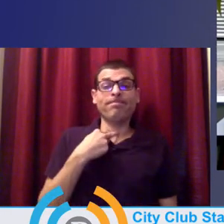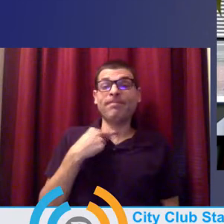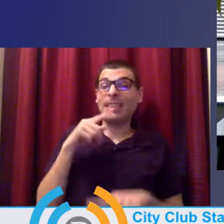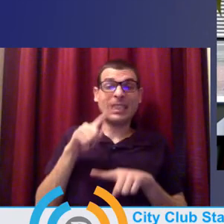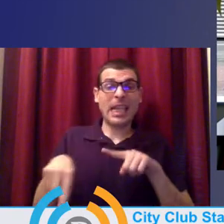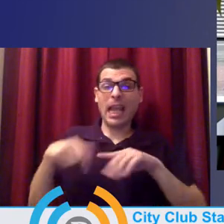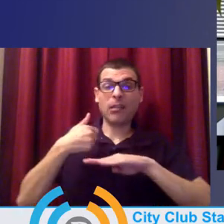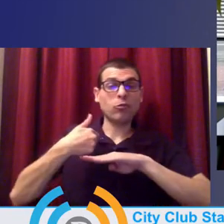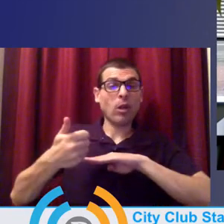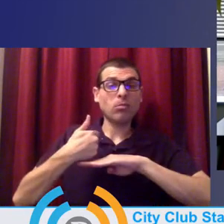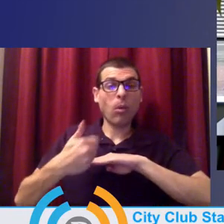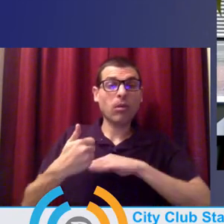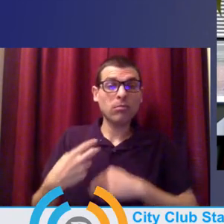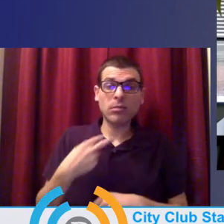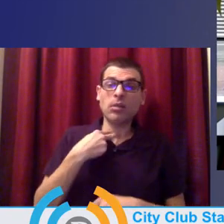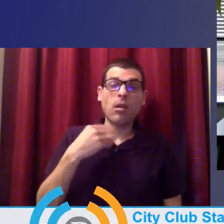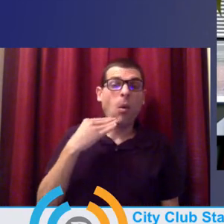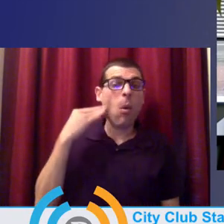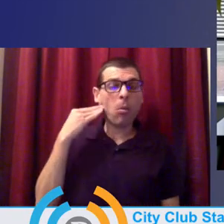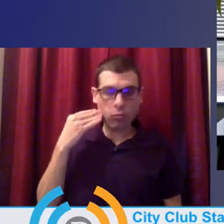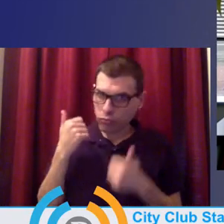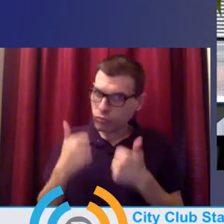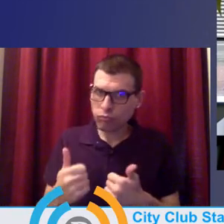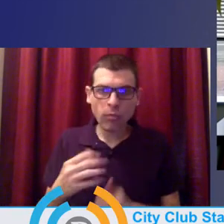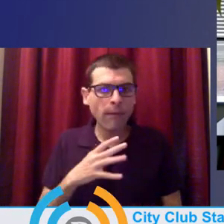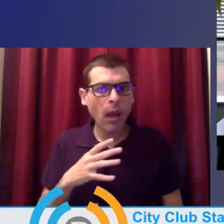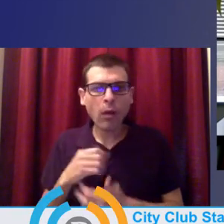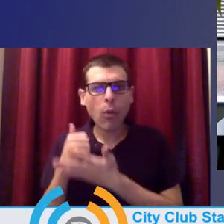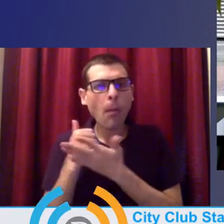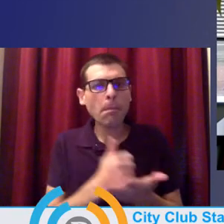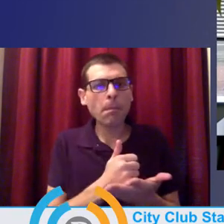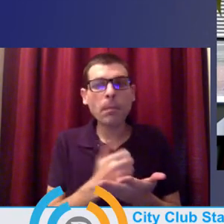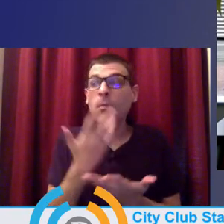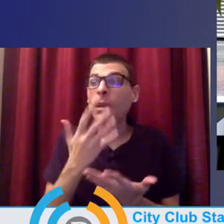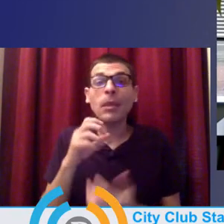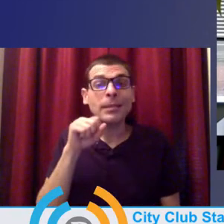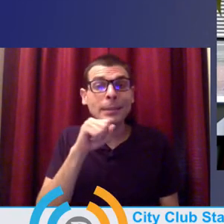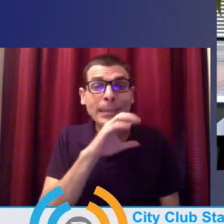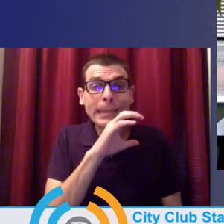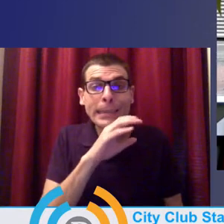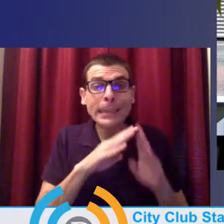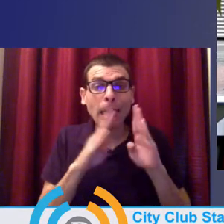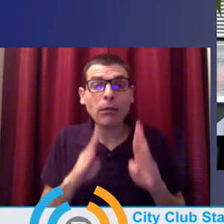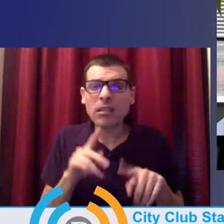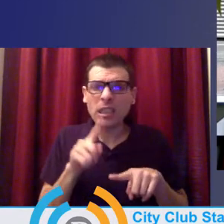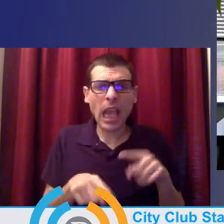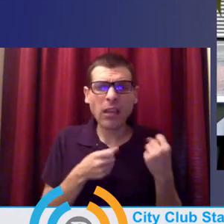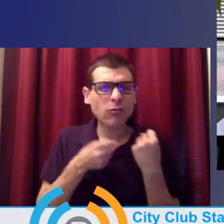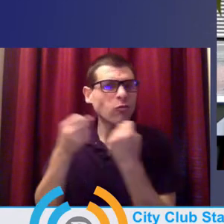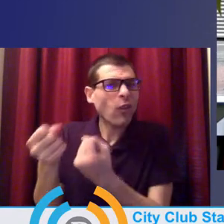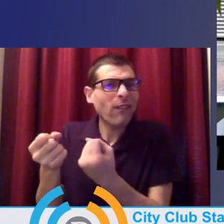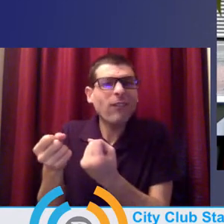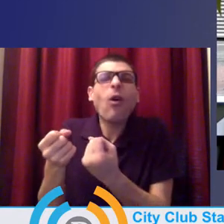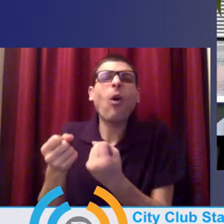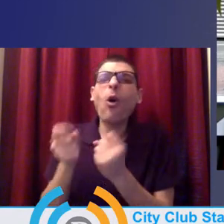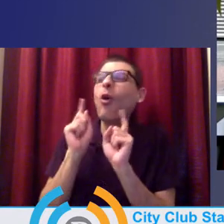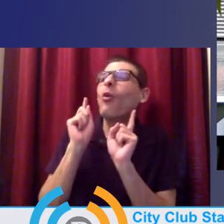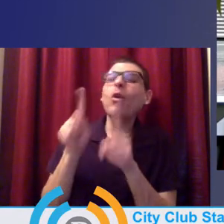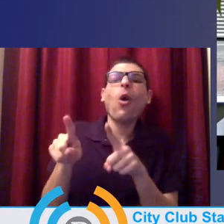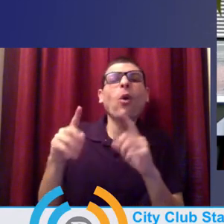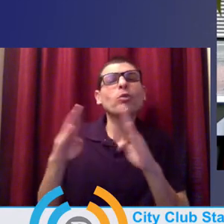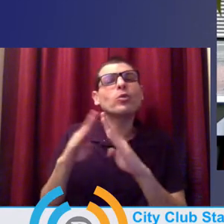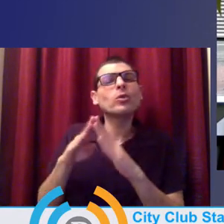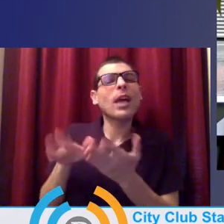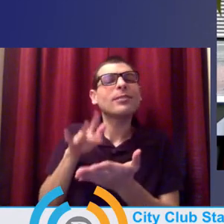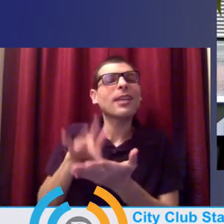home, people living in adult care homes, they don't have a car to drive downtown to downtown Portland,